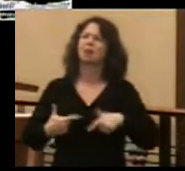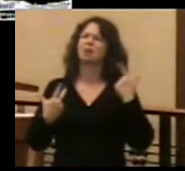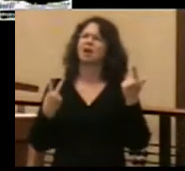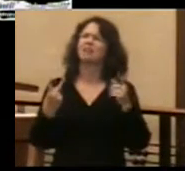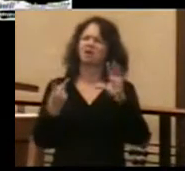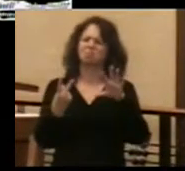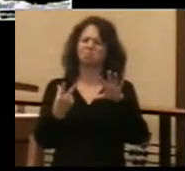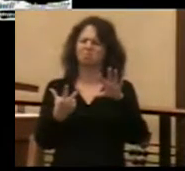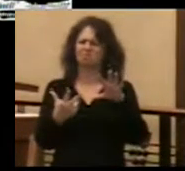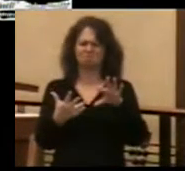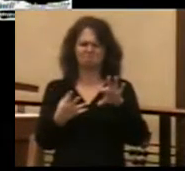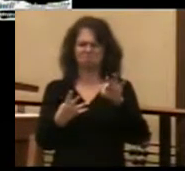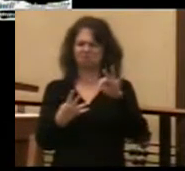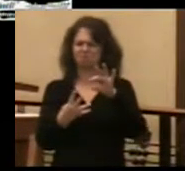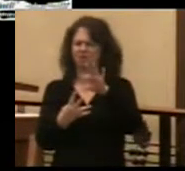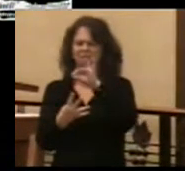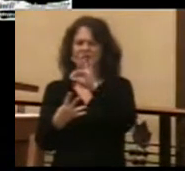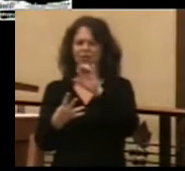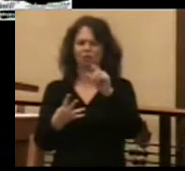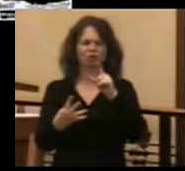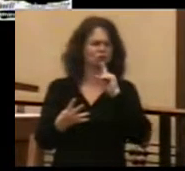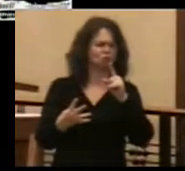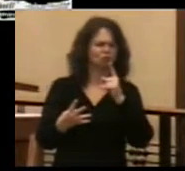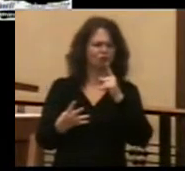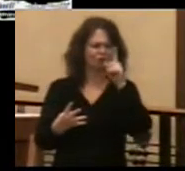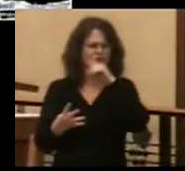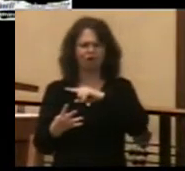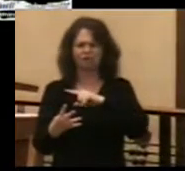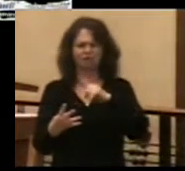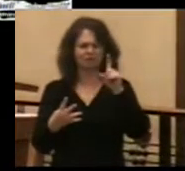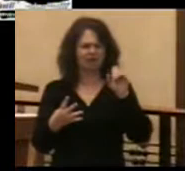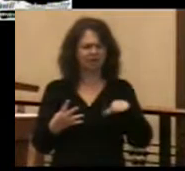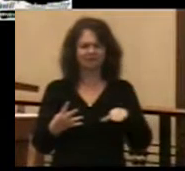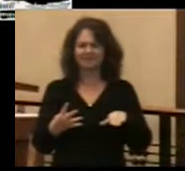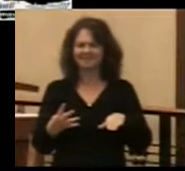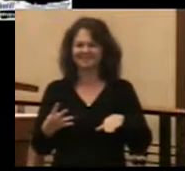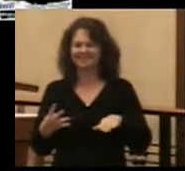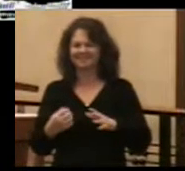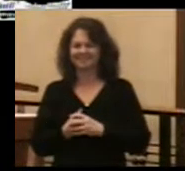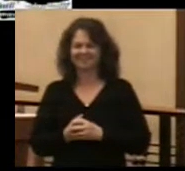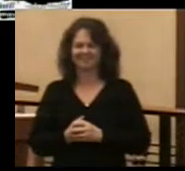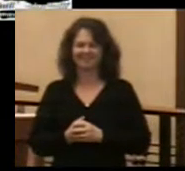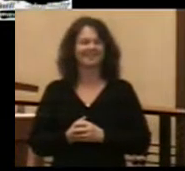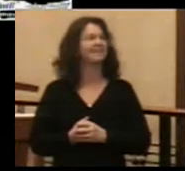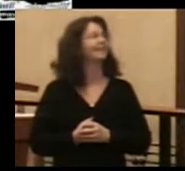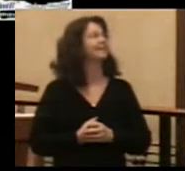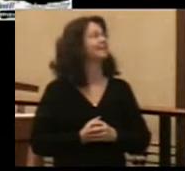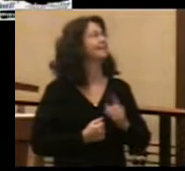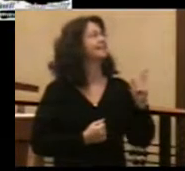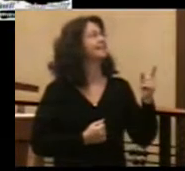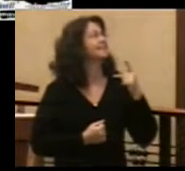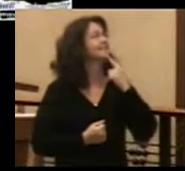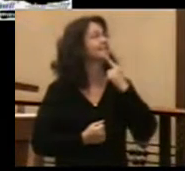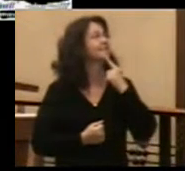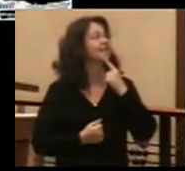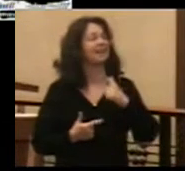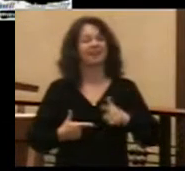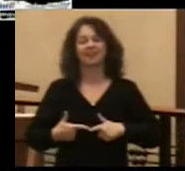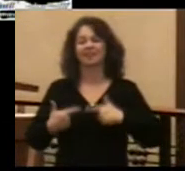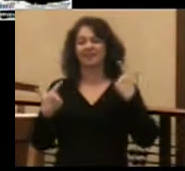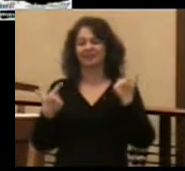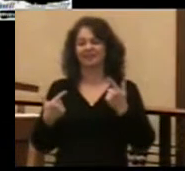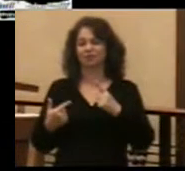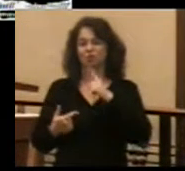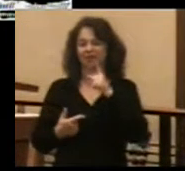a true or false test? Then a voice comes to me and says, we hate to tell you this, but life is a